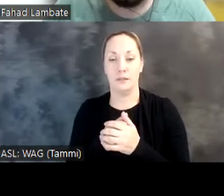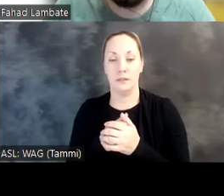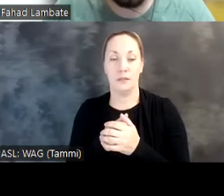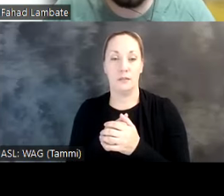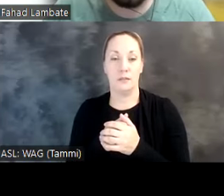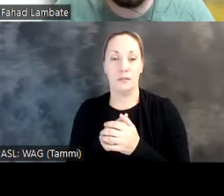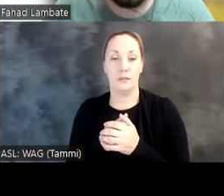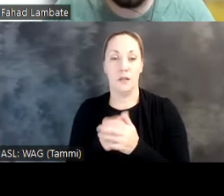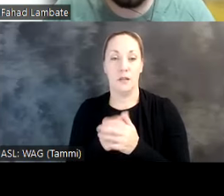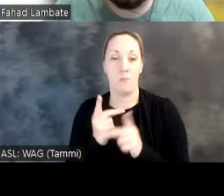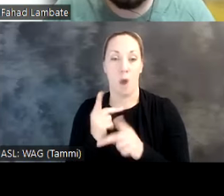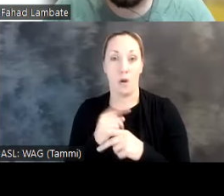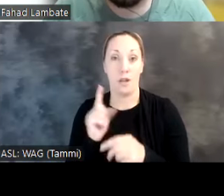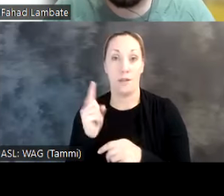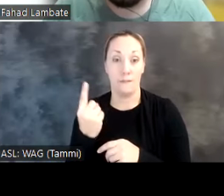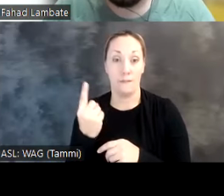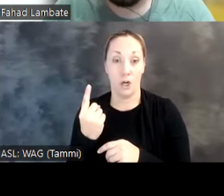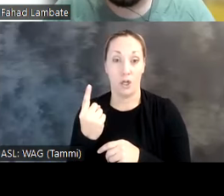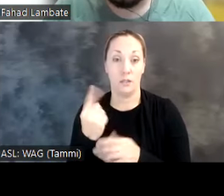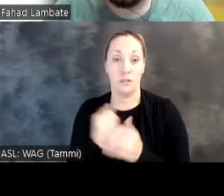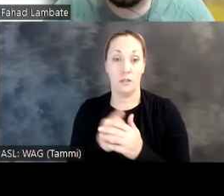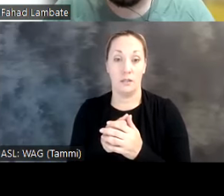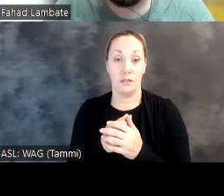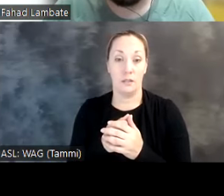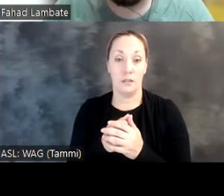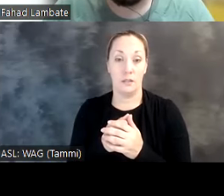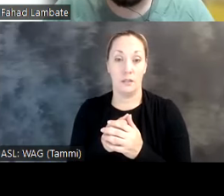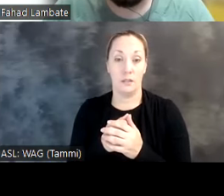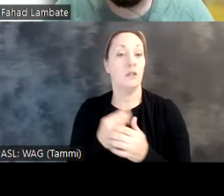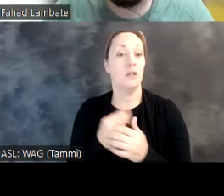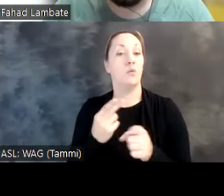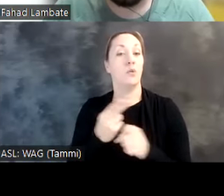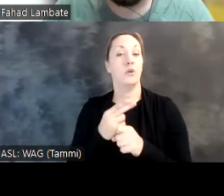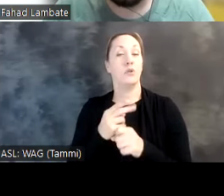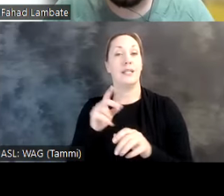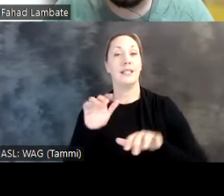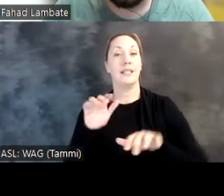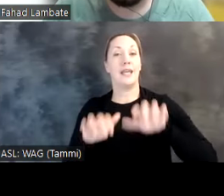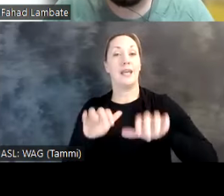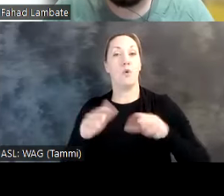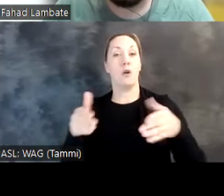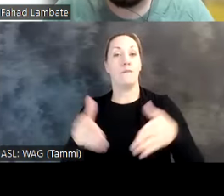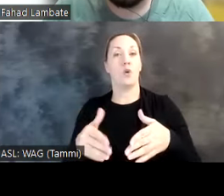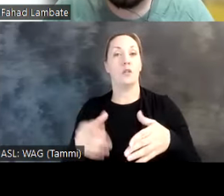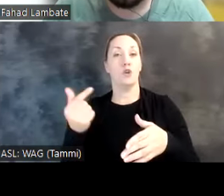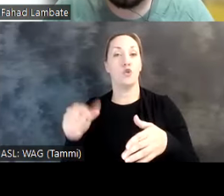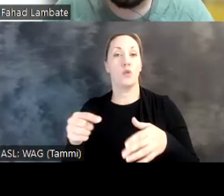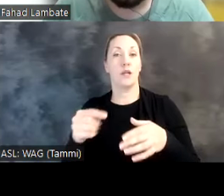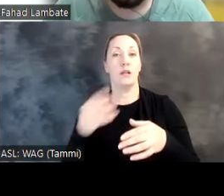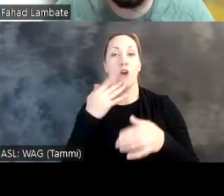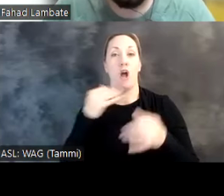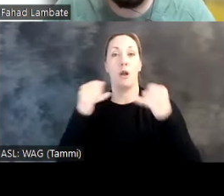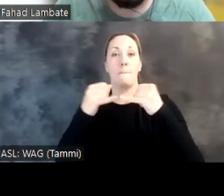the first image over used here is it's on keyboard focus, a green color border will be